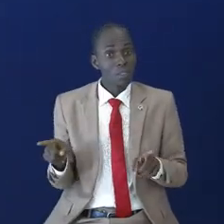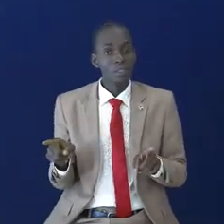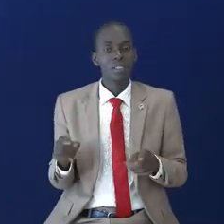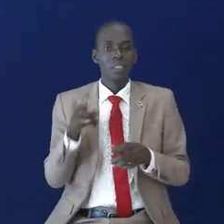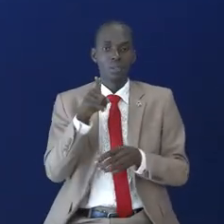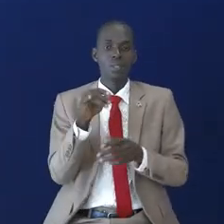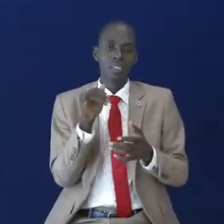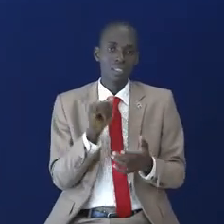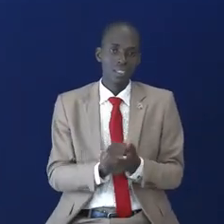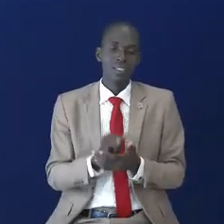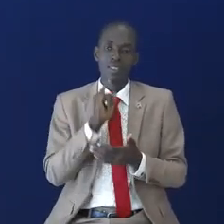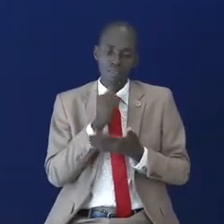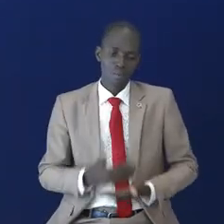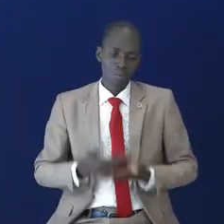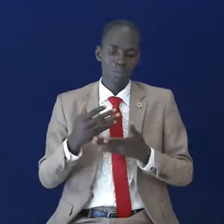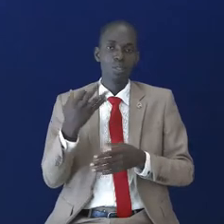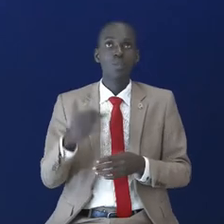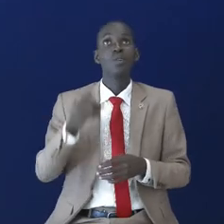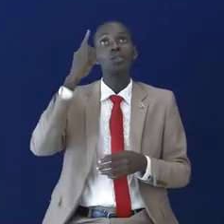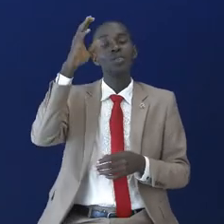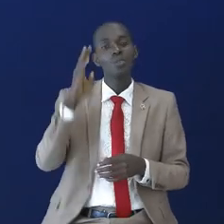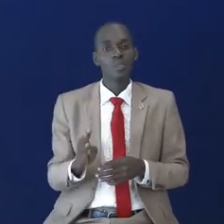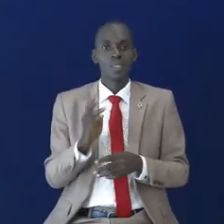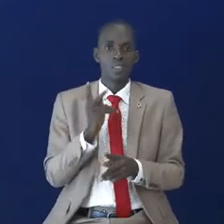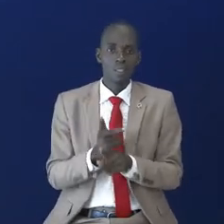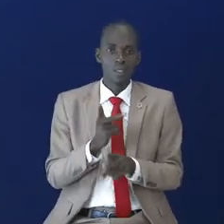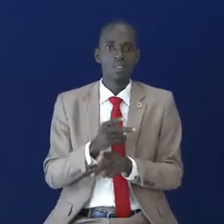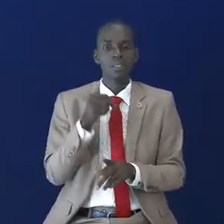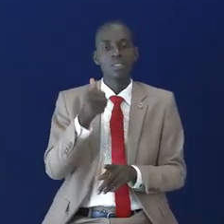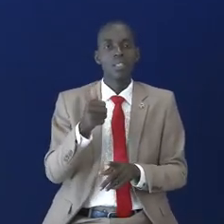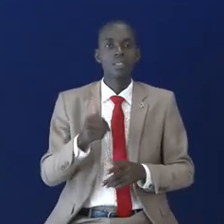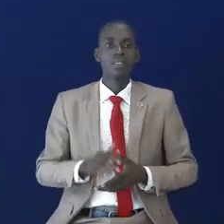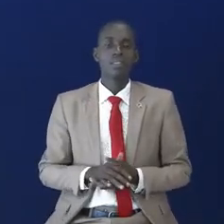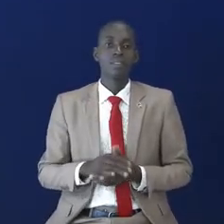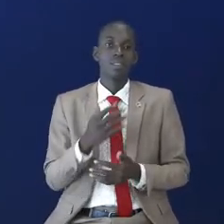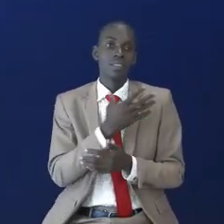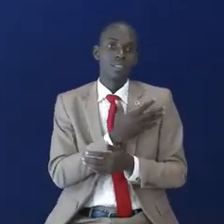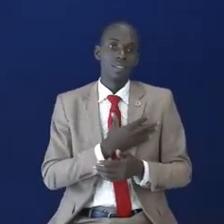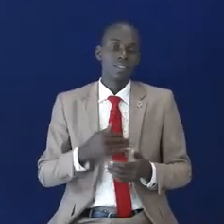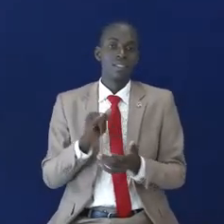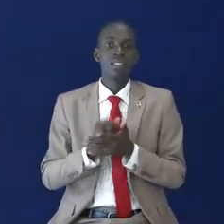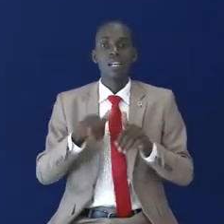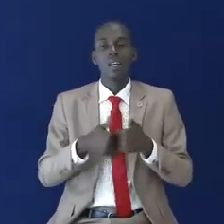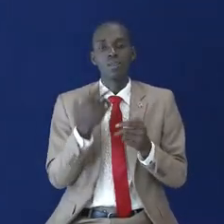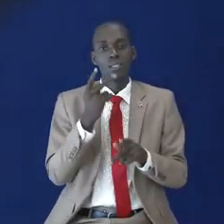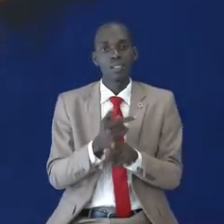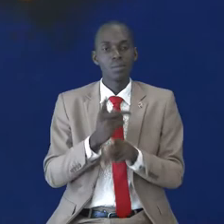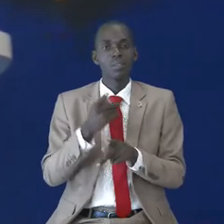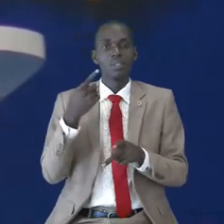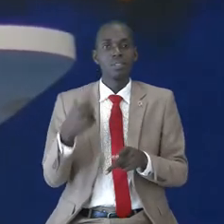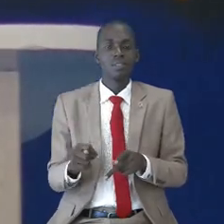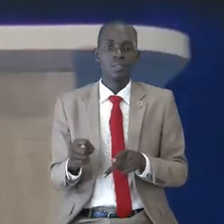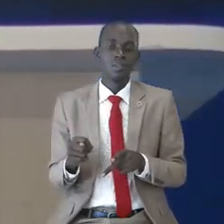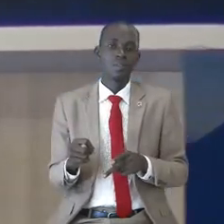that is begotten of God keepeth himself. That's how they kept their healing. That's how